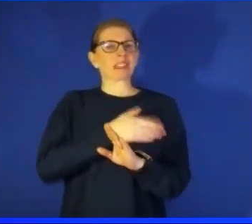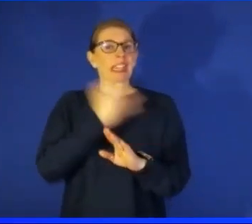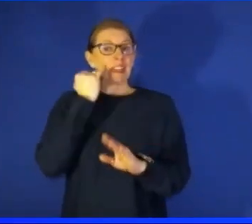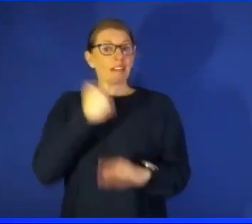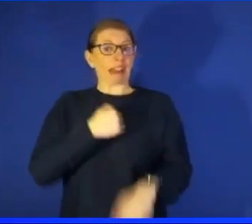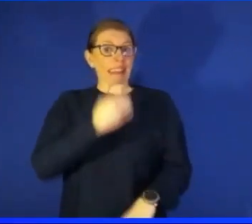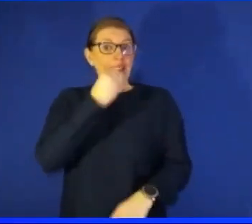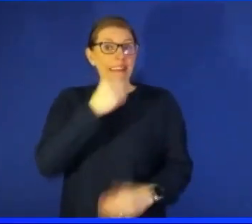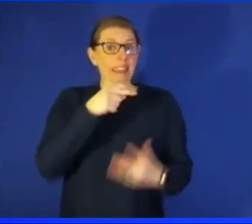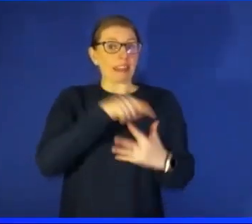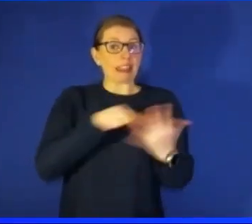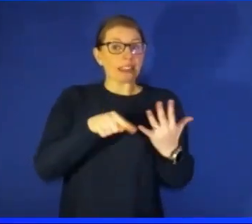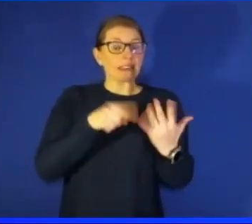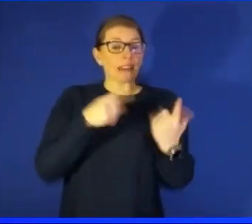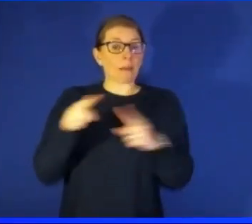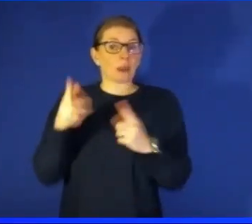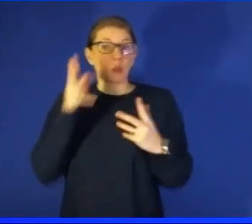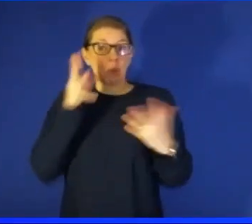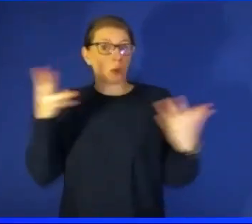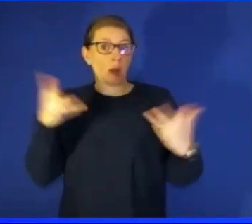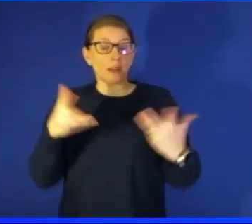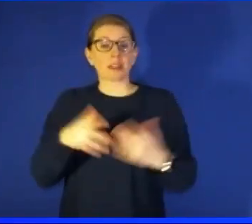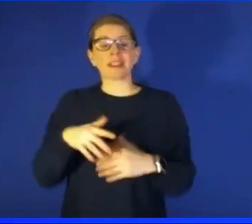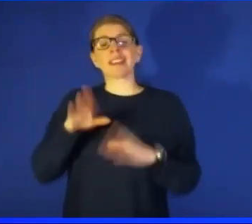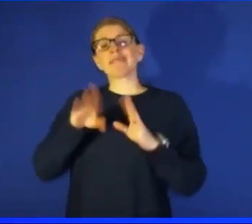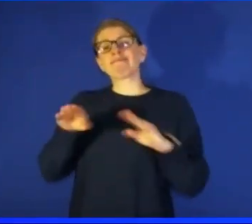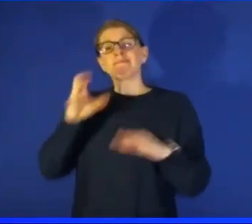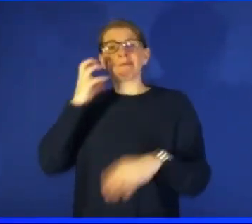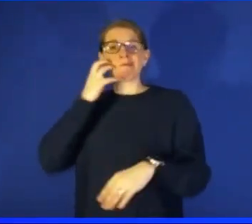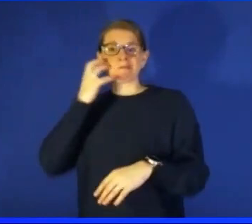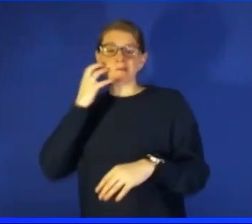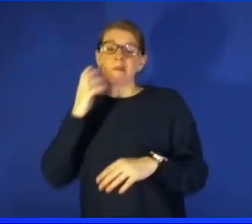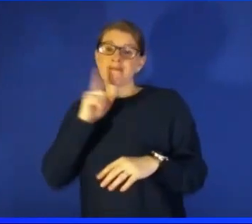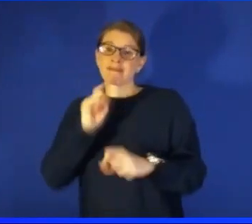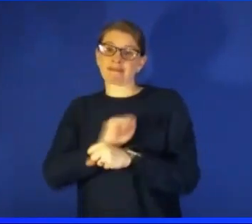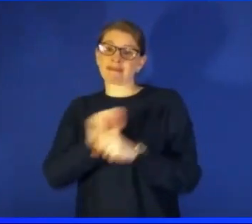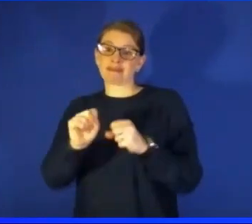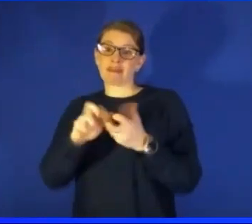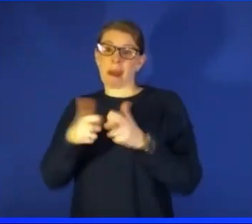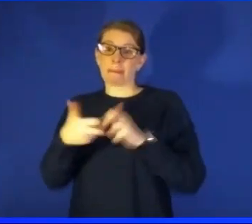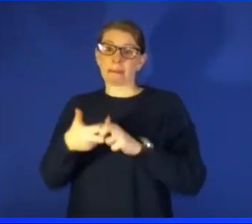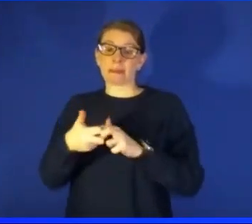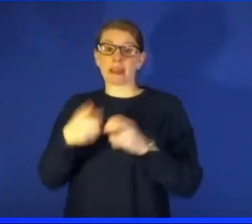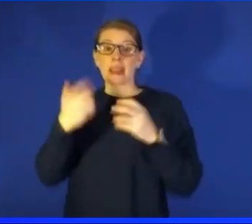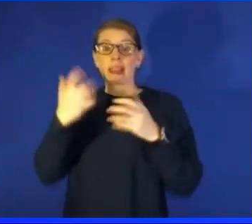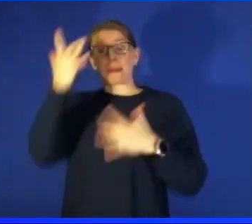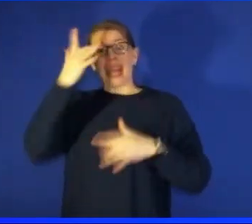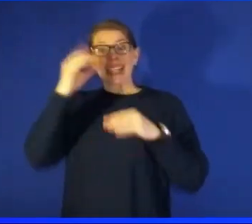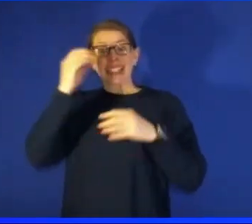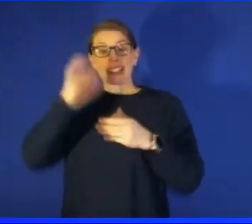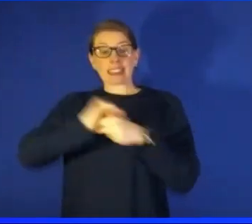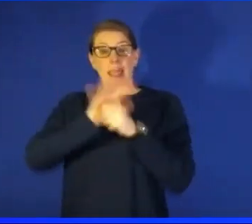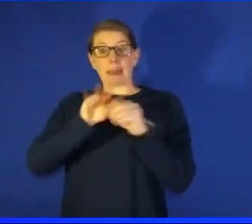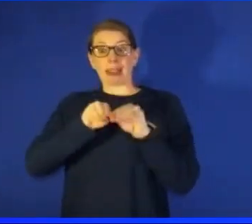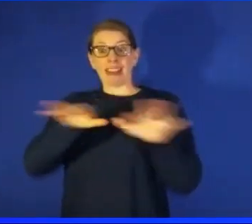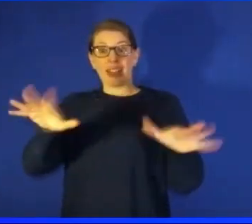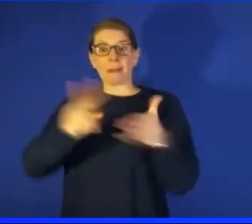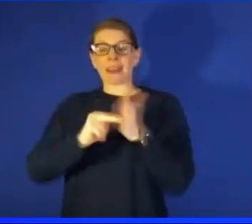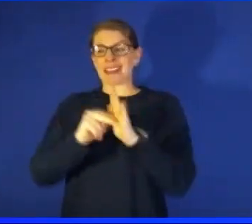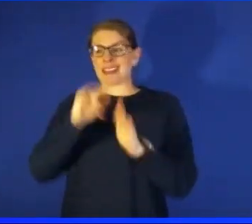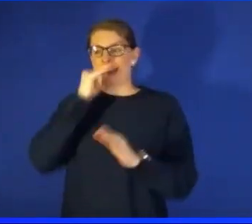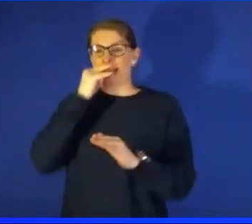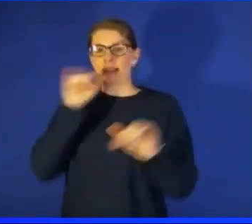numbers of childhood obesity and obesity in general. And then now with the pandemic, and we're seeing kind of that decrease of activity and that